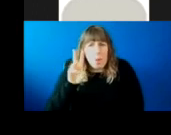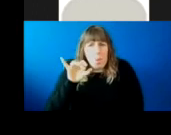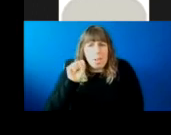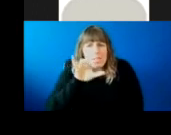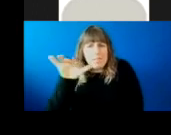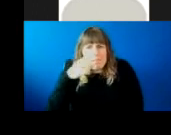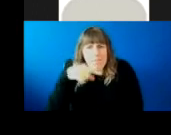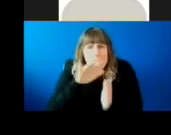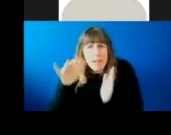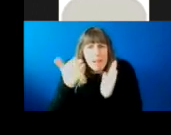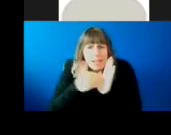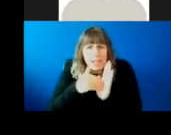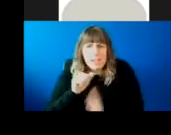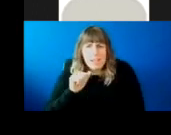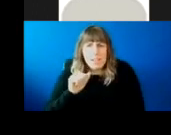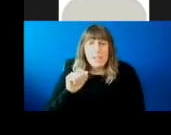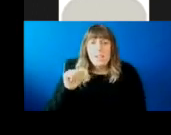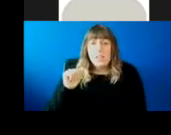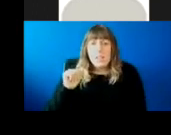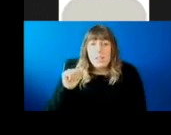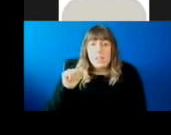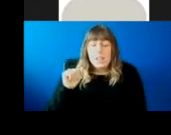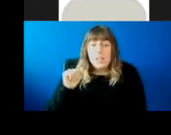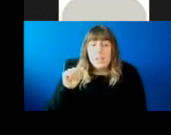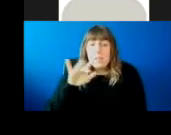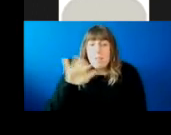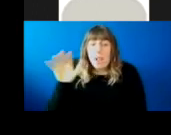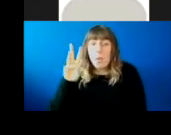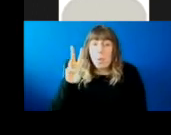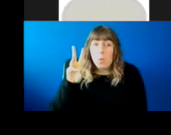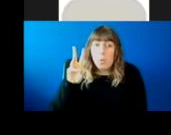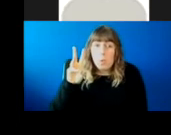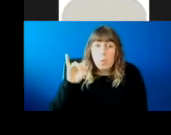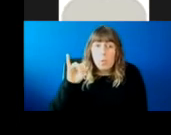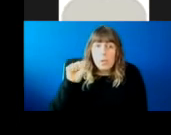heard of it before. Whitfia, what was it? With Wistia, it's Wistia.